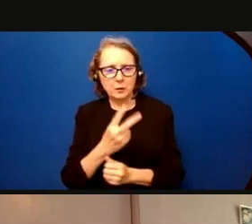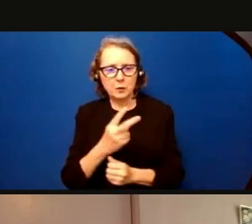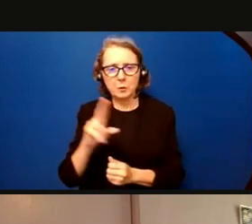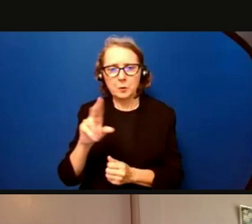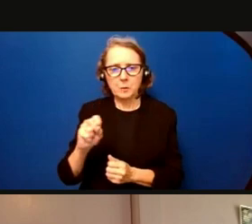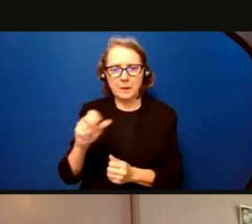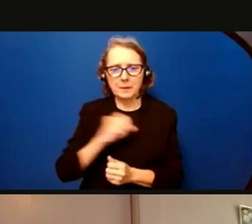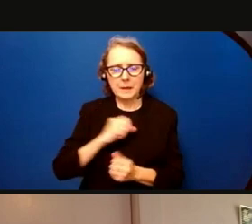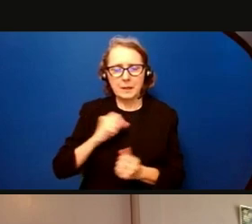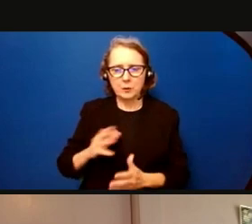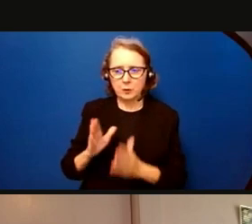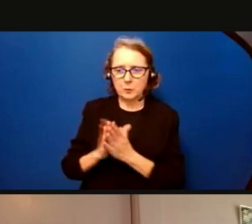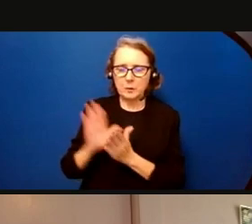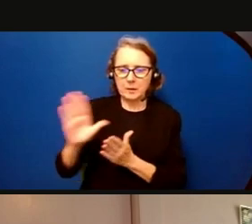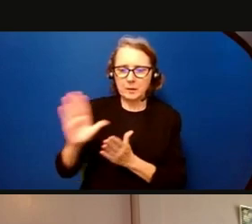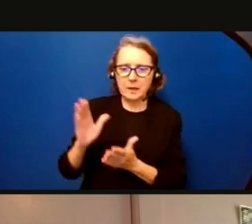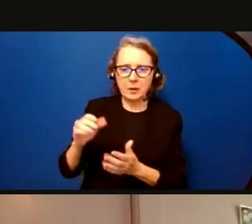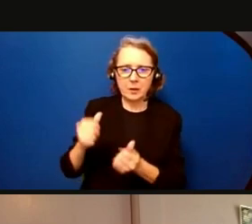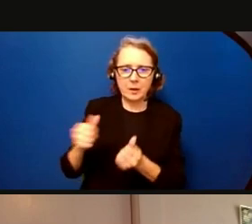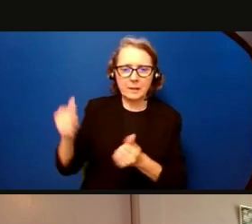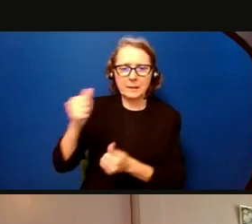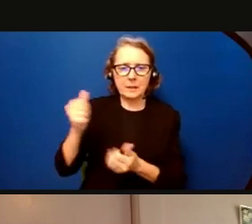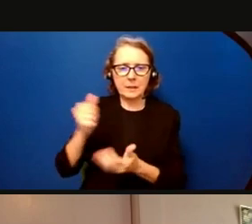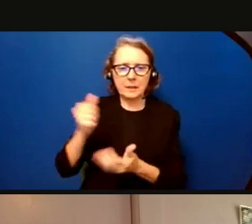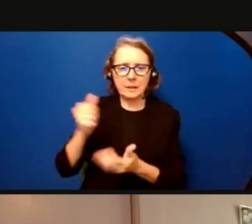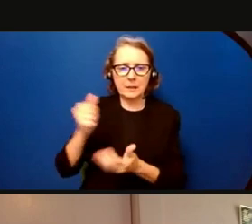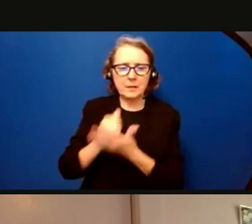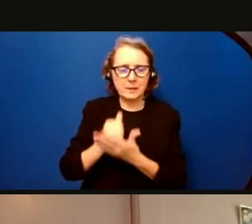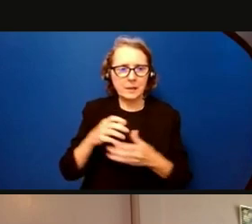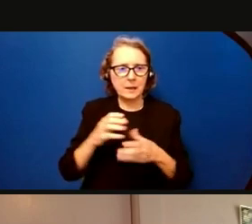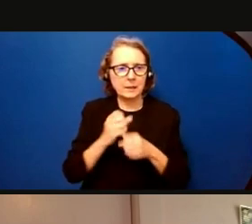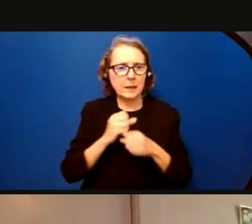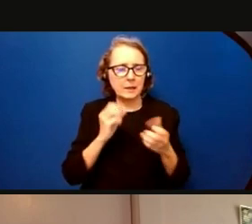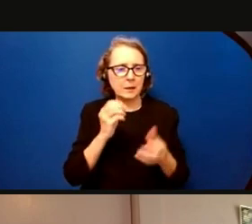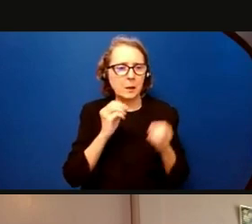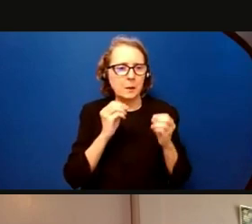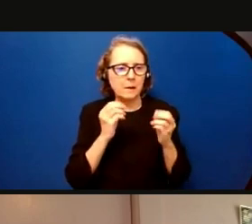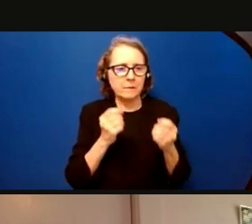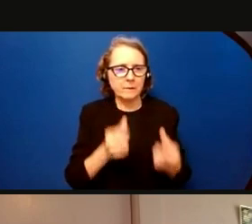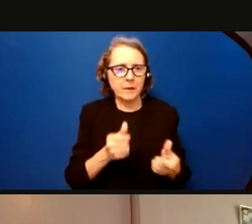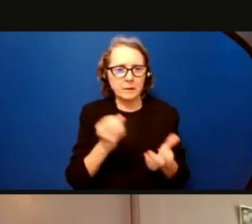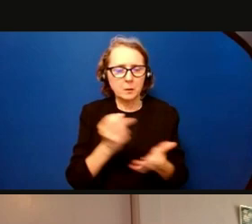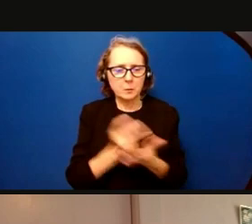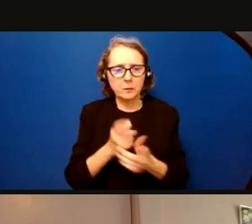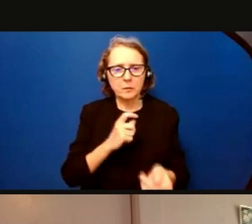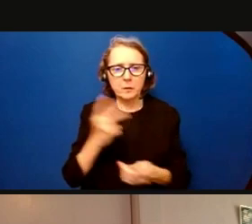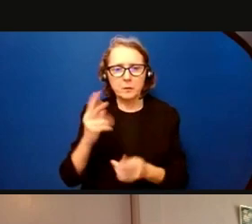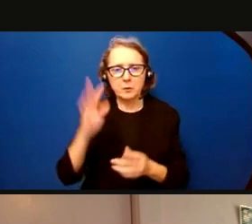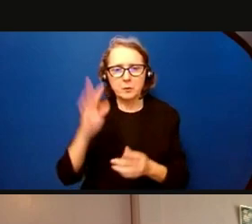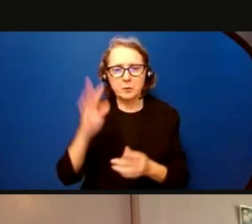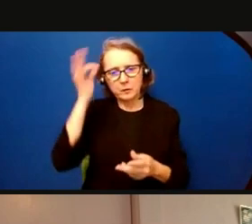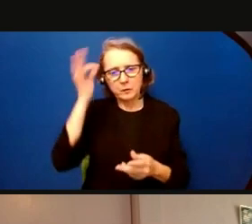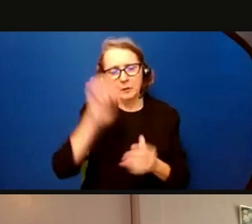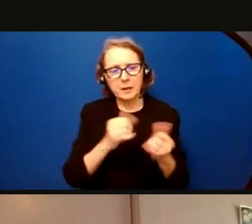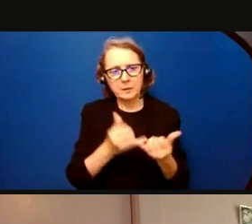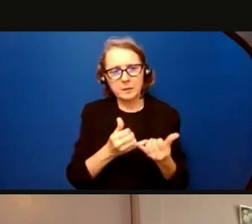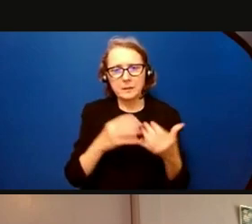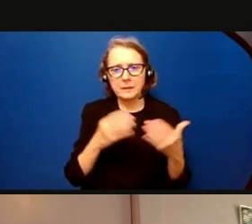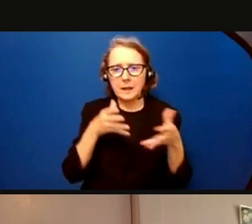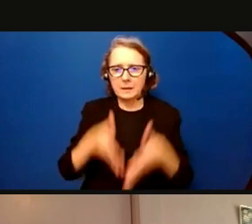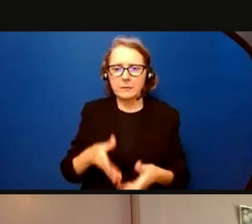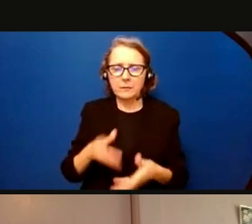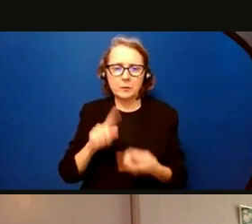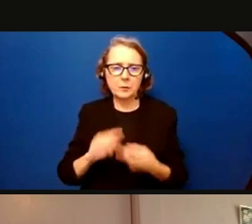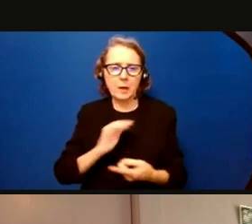to request their executive assistance in getting prompt approvals from the two federal agencies, which leads us to our request. The